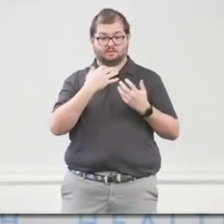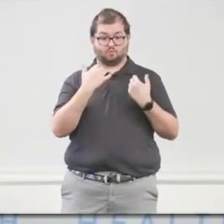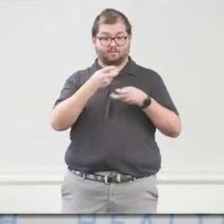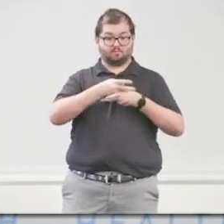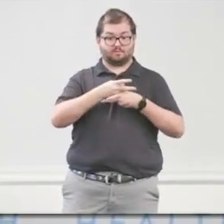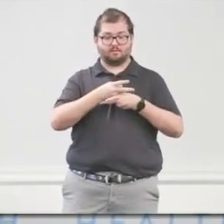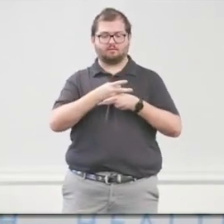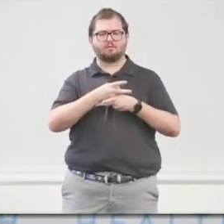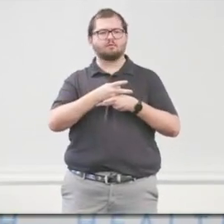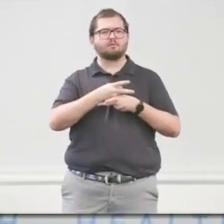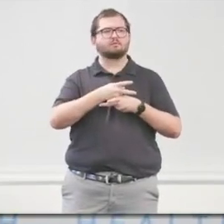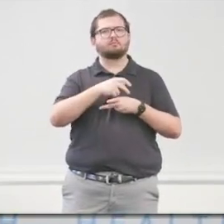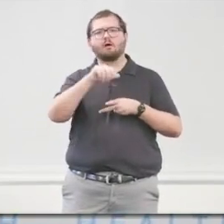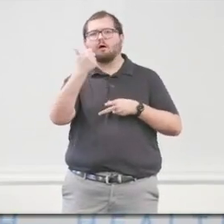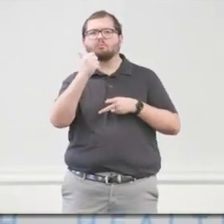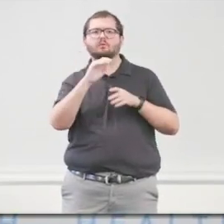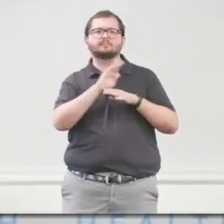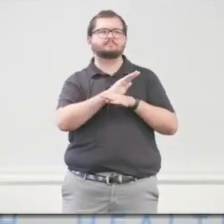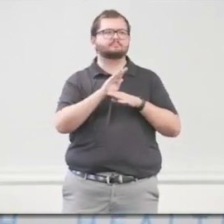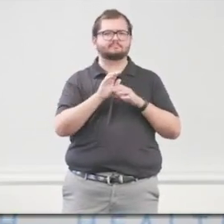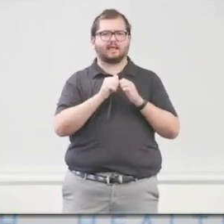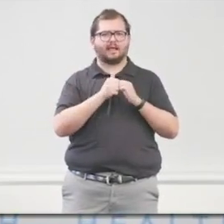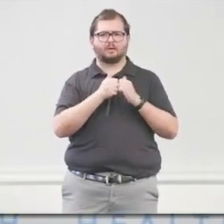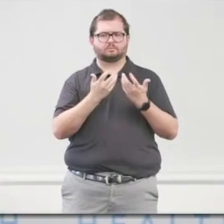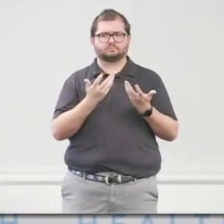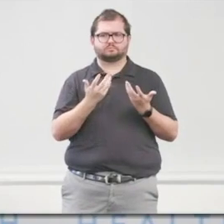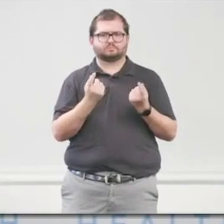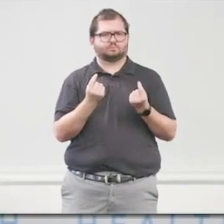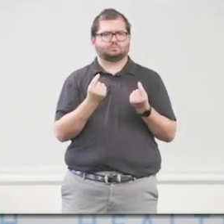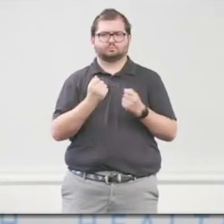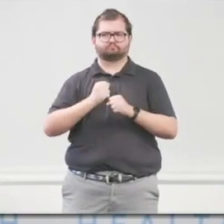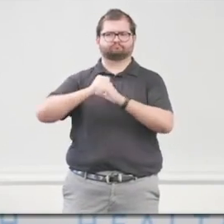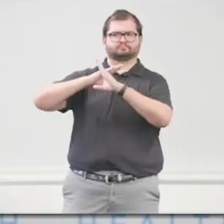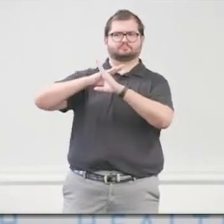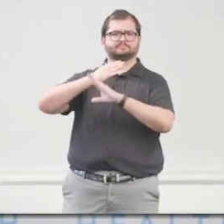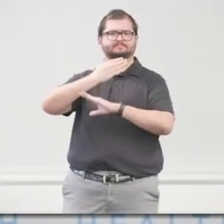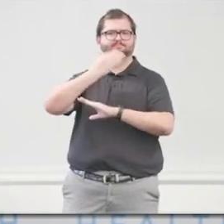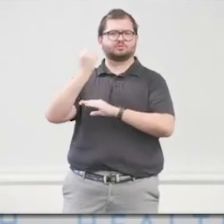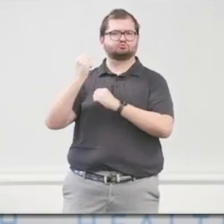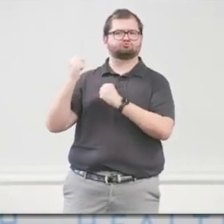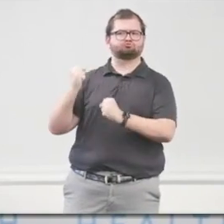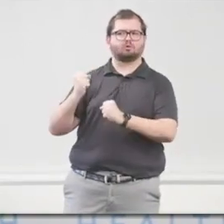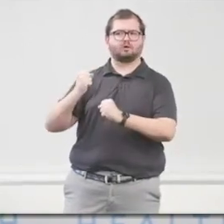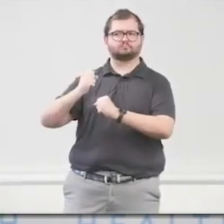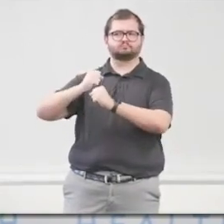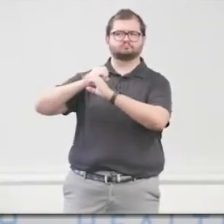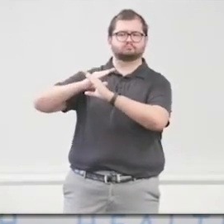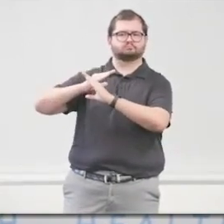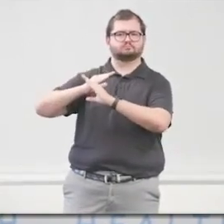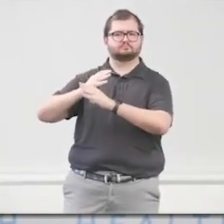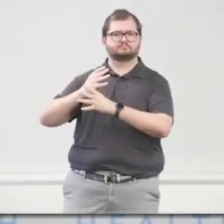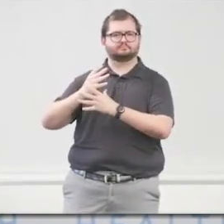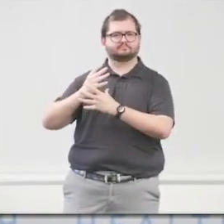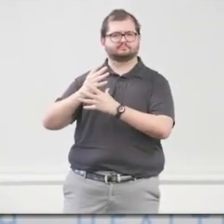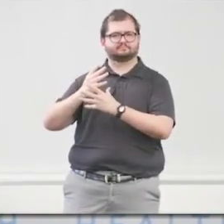other organizations that are represented here, how can they better protect themselves and better prepare or defend